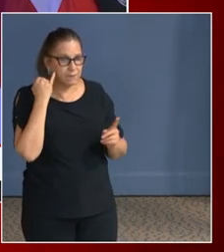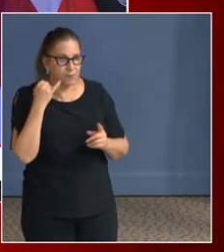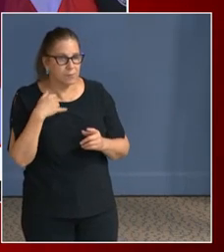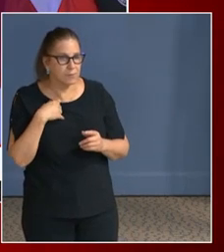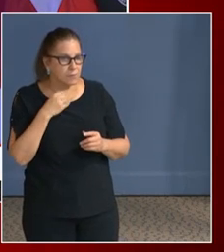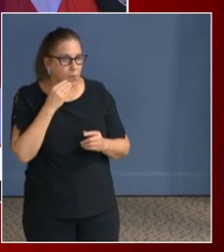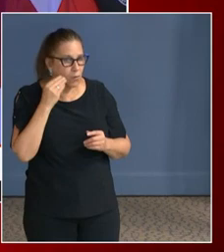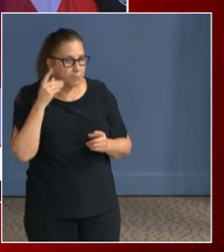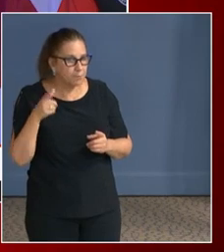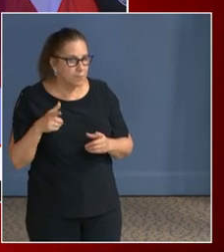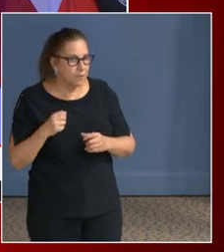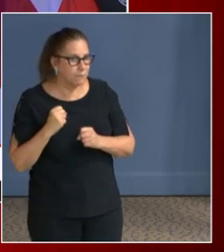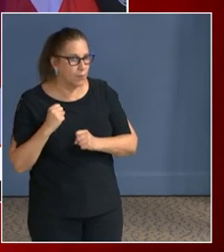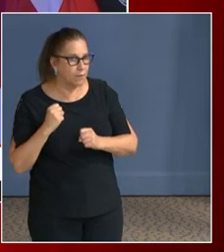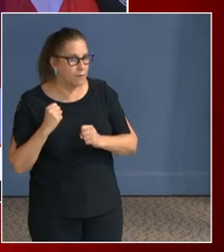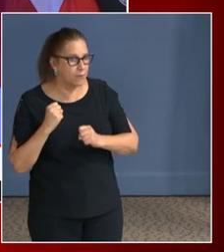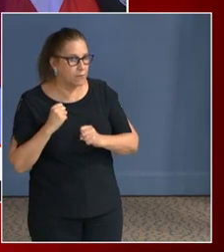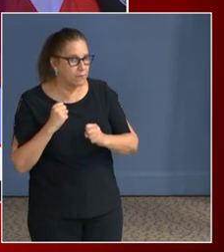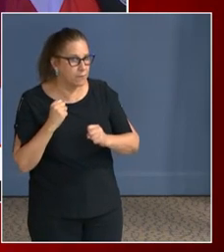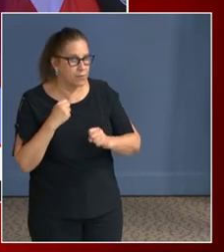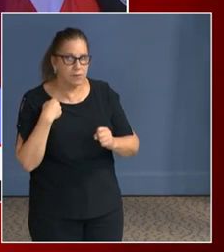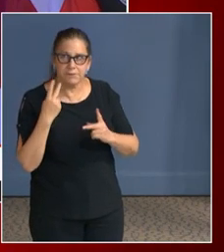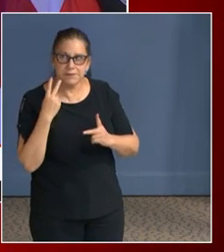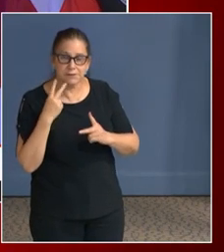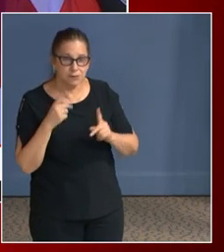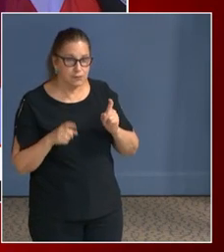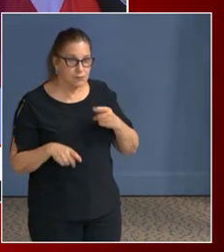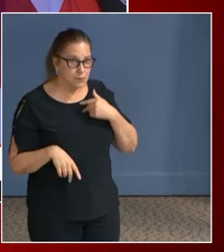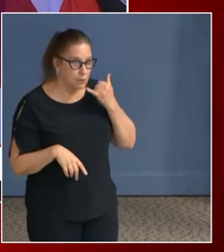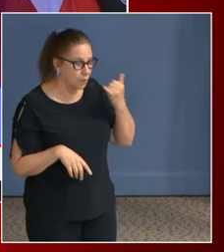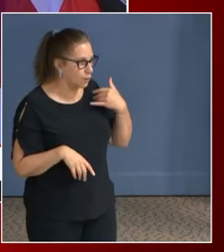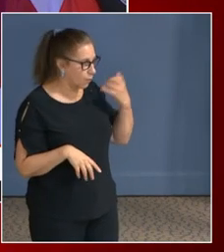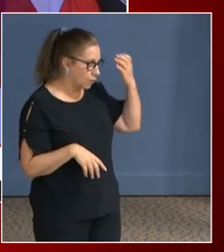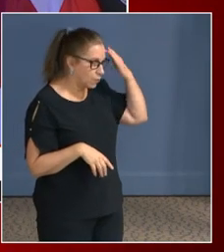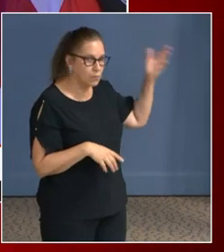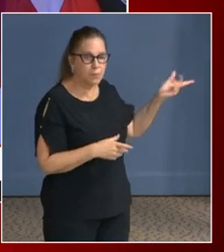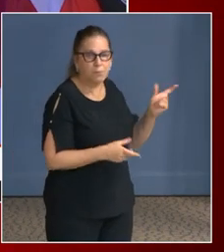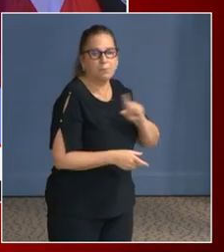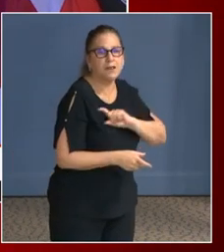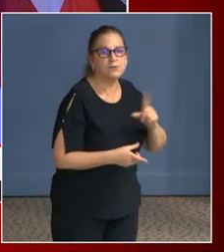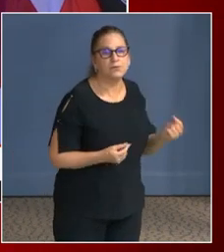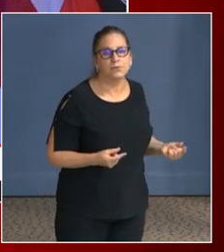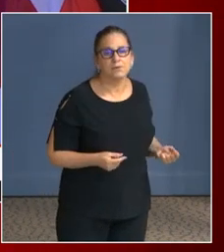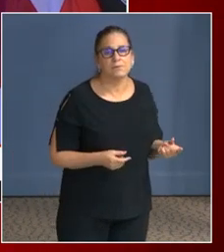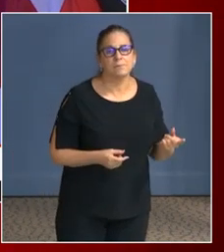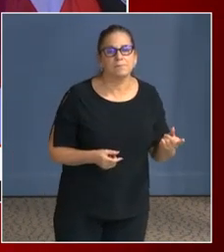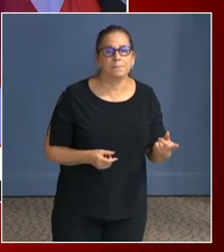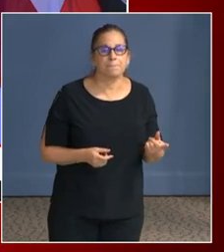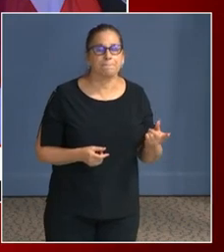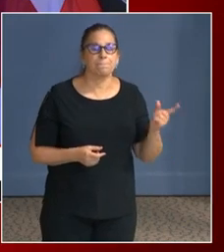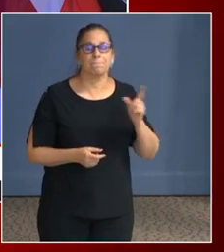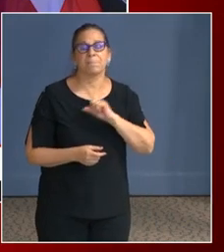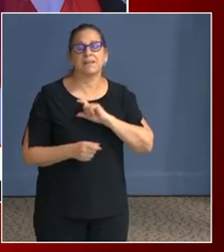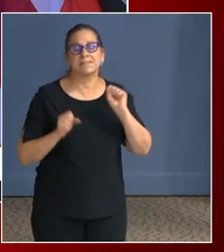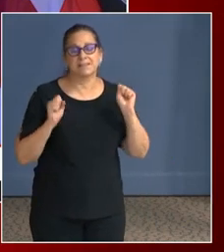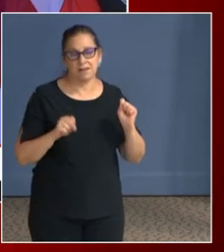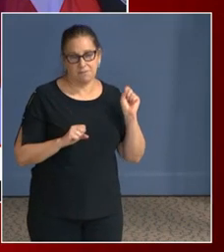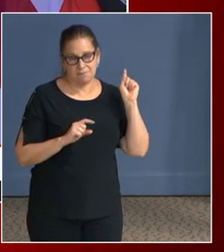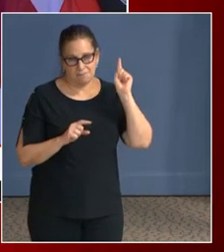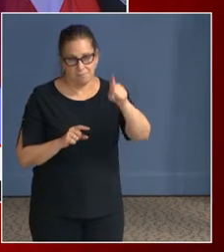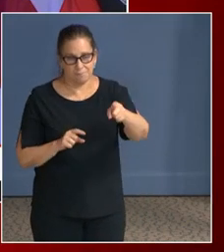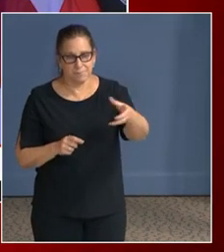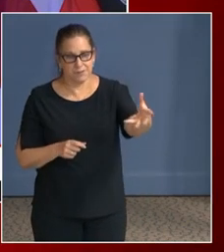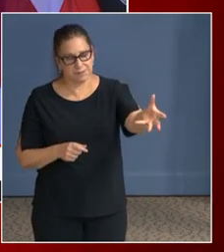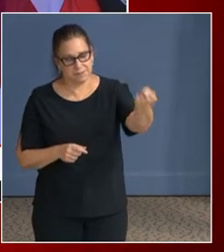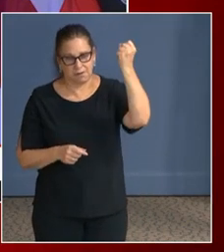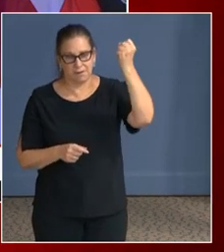to the house and confiscate them, or what happens, if anything? The police can confiscate illegal fireworks. It is